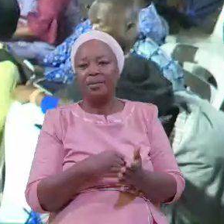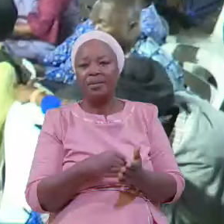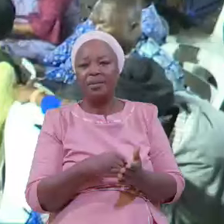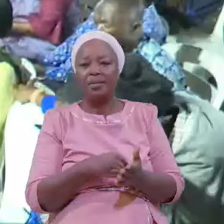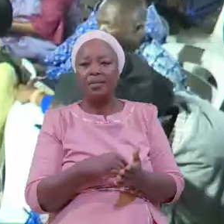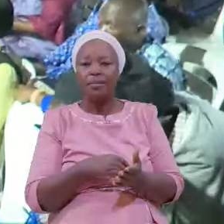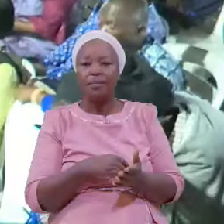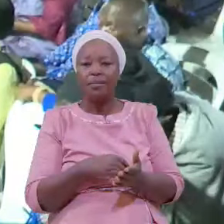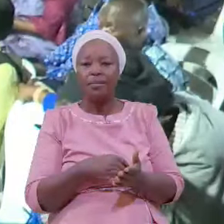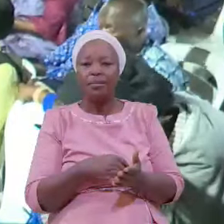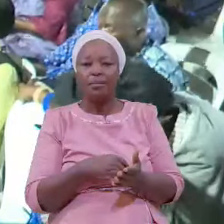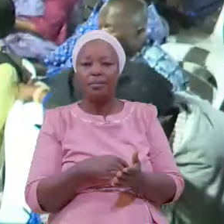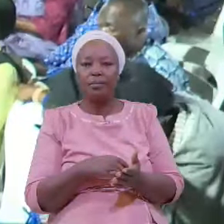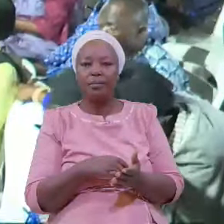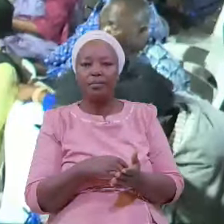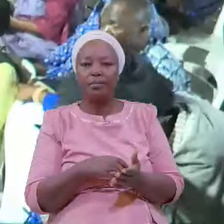Let's be calling upon the Lord.